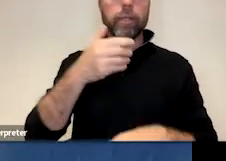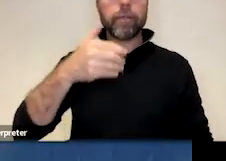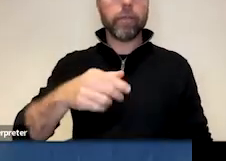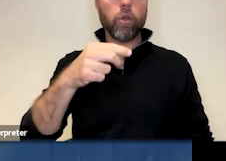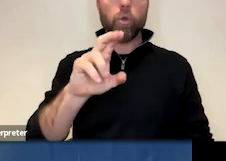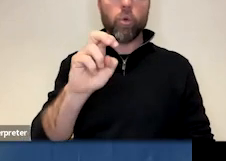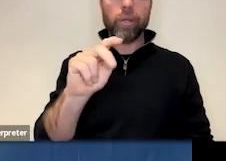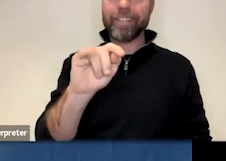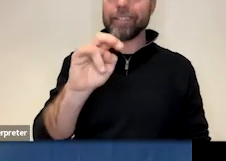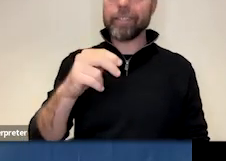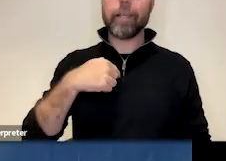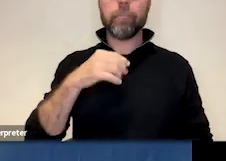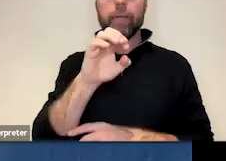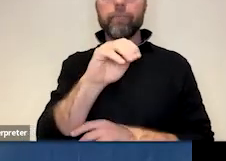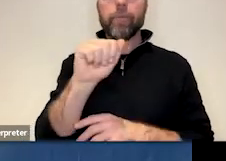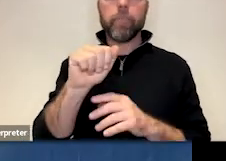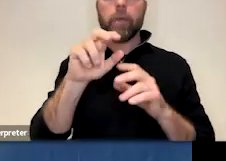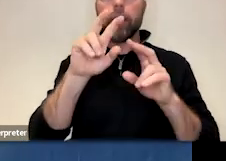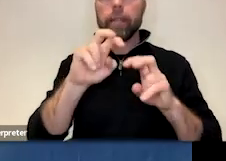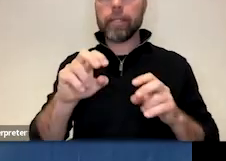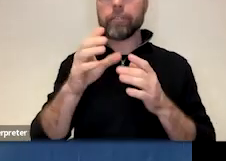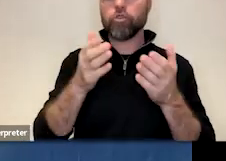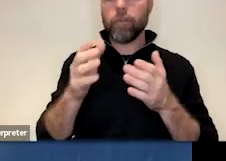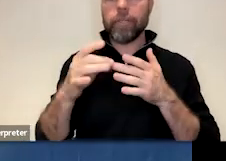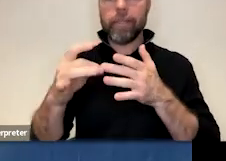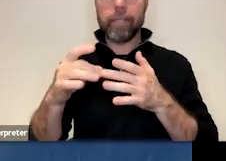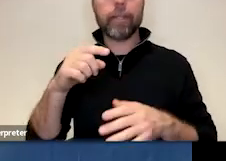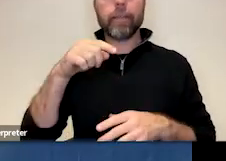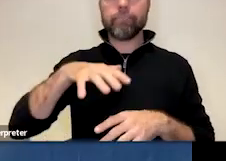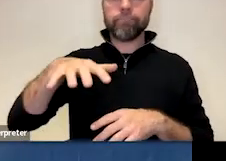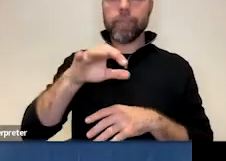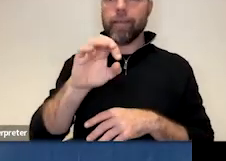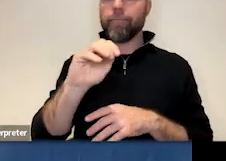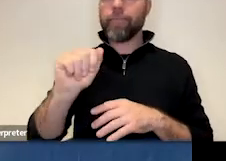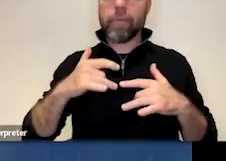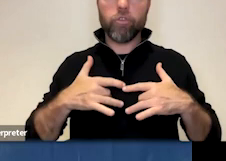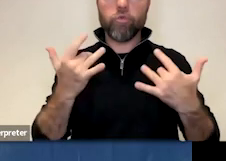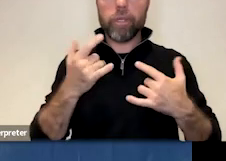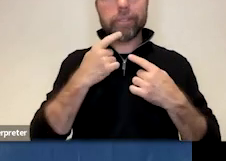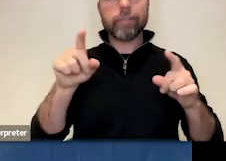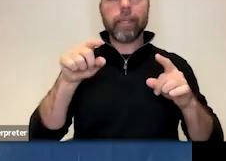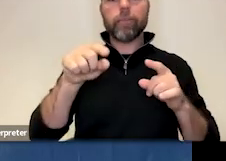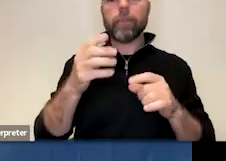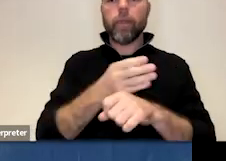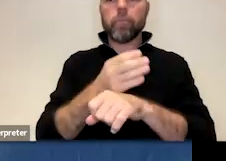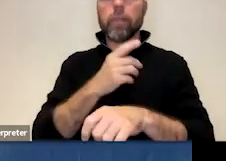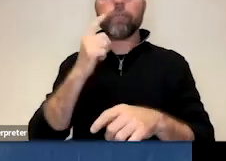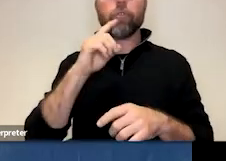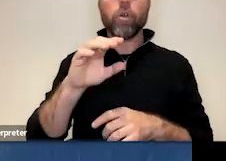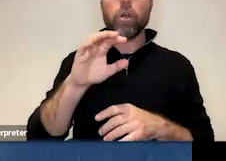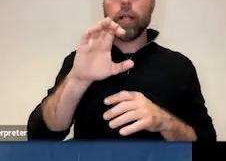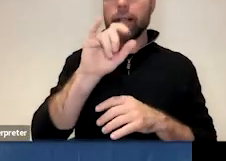am the FEMA Climate Analytics and Services Lead. We at FEMA are thrilled to announce this update to the Climate Risk and Resilience Portal,